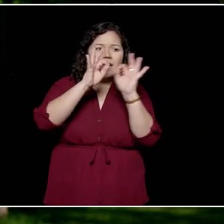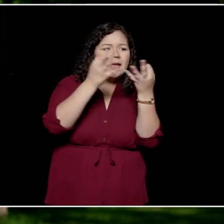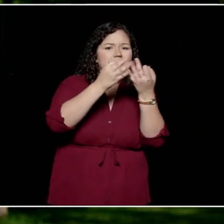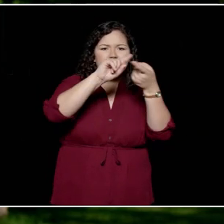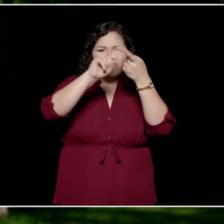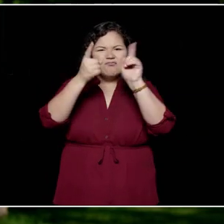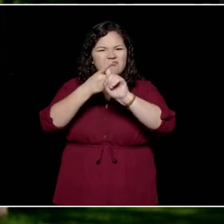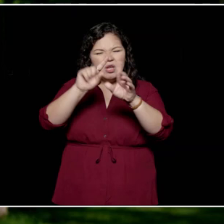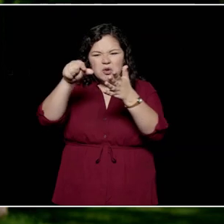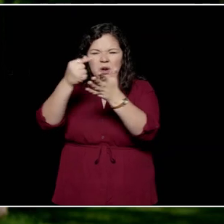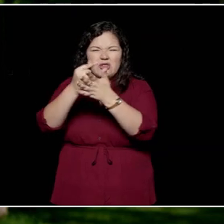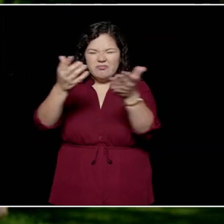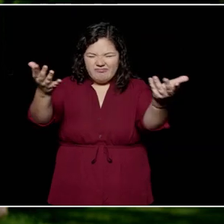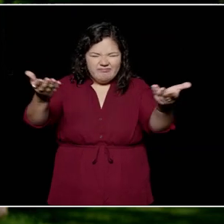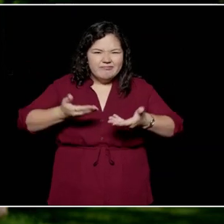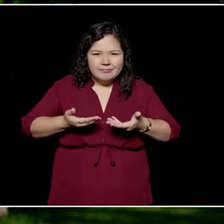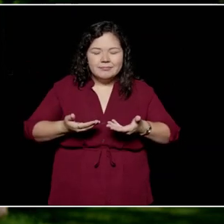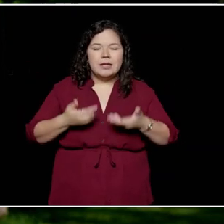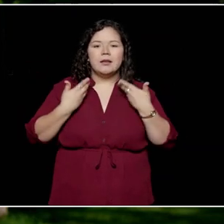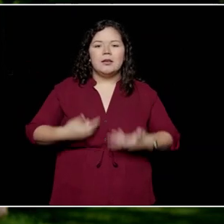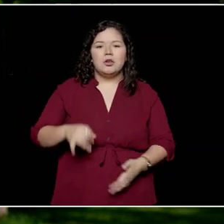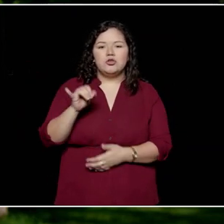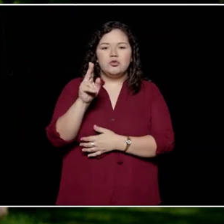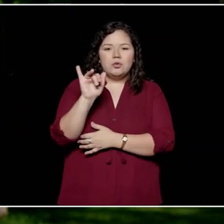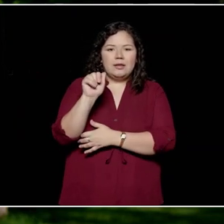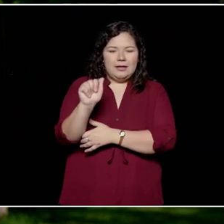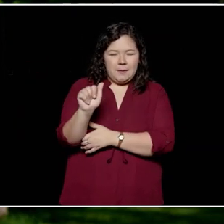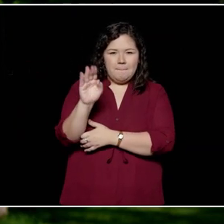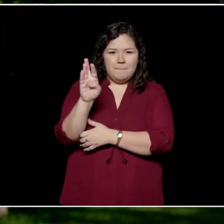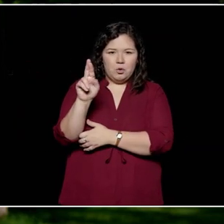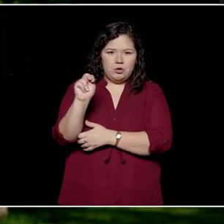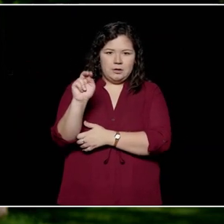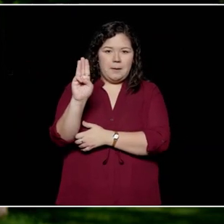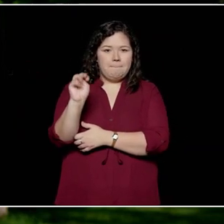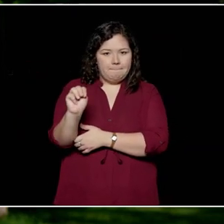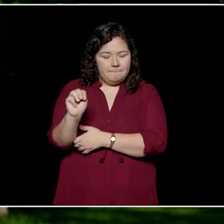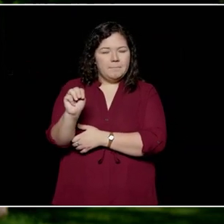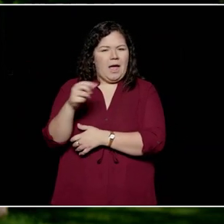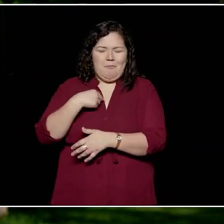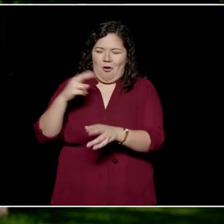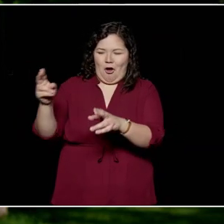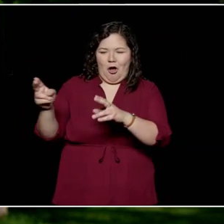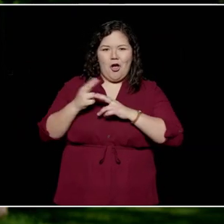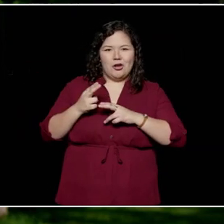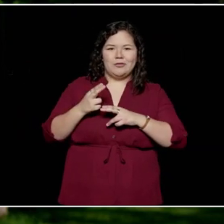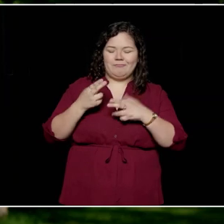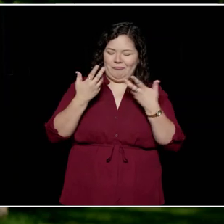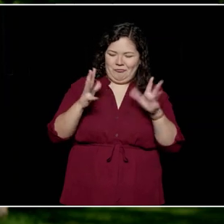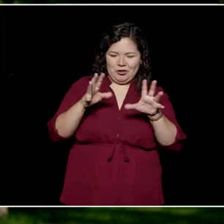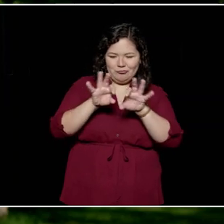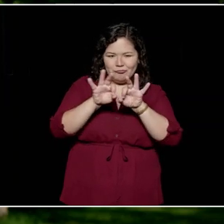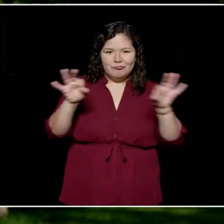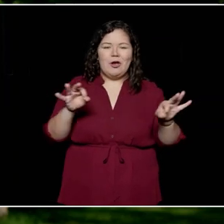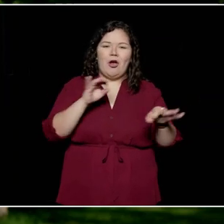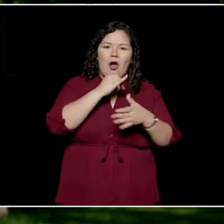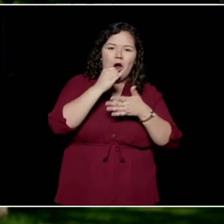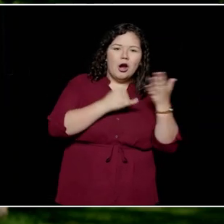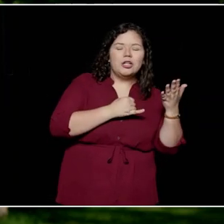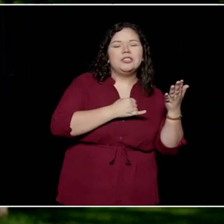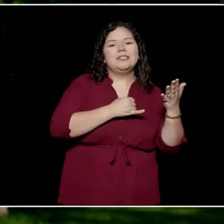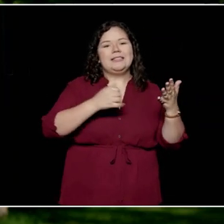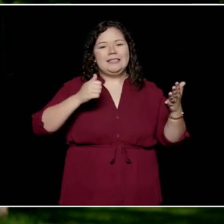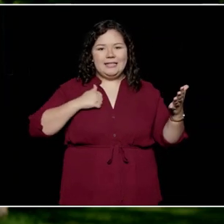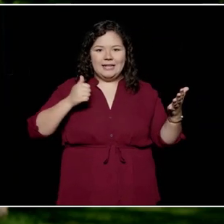friends, fellow graduates. My name is Julia Burnham, and I'm proud to join this year's graduating class as I receive my Bachelor of Arts